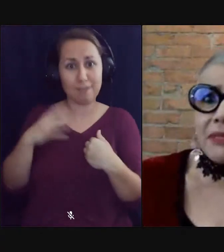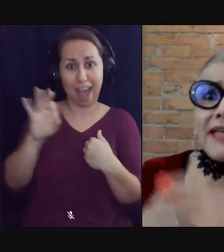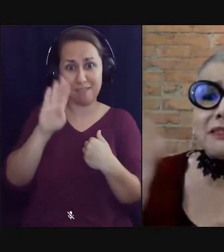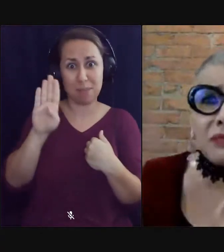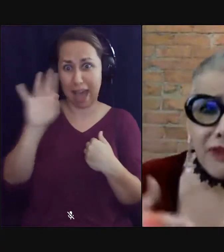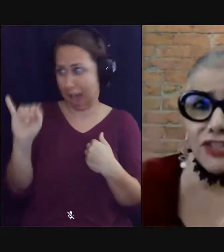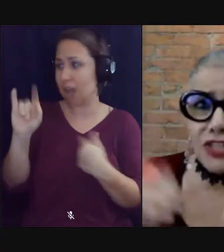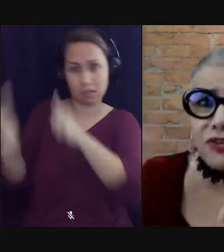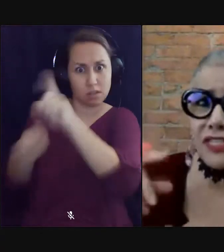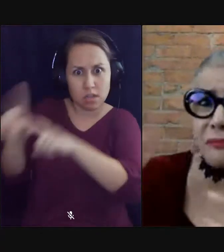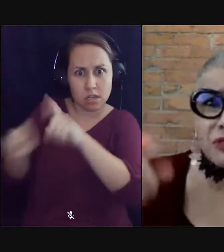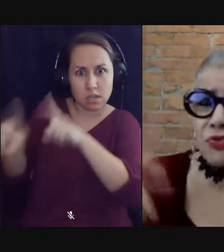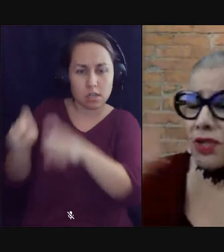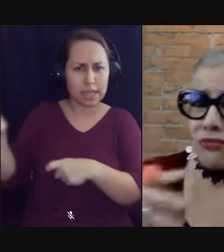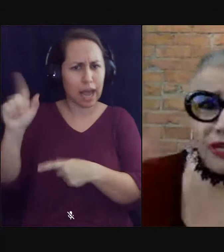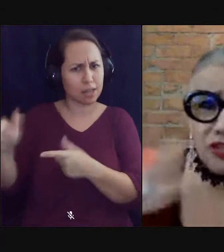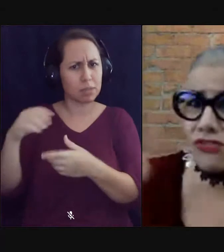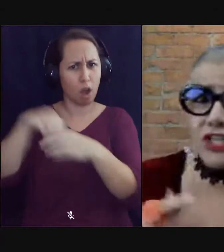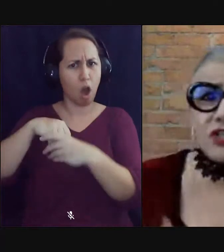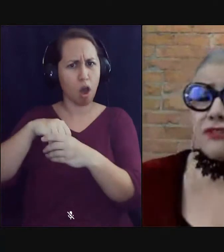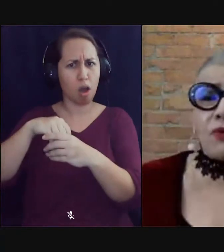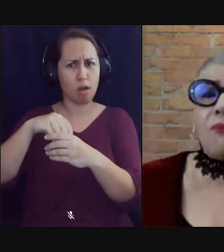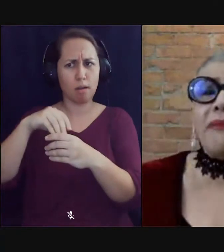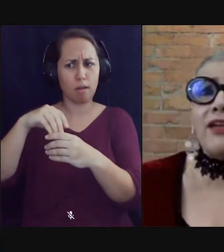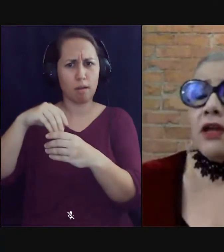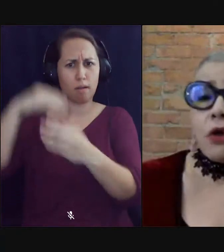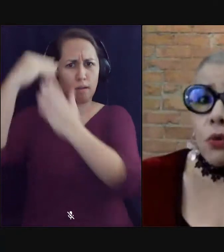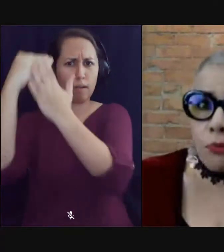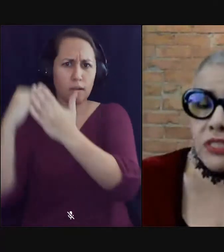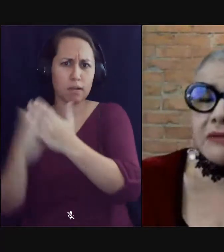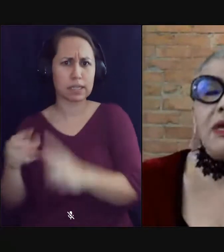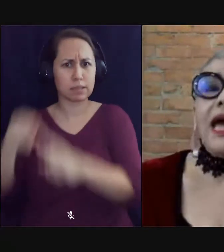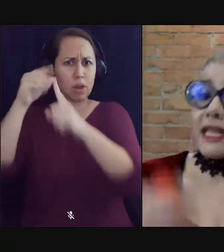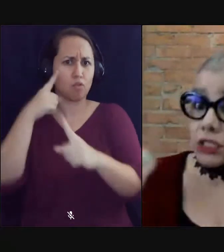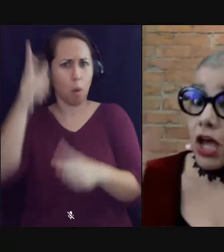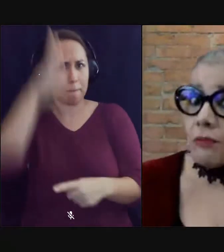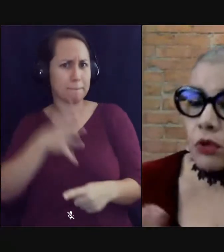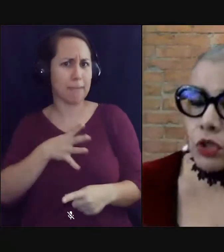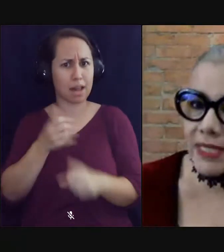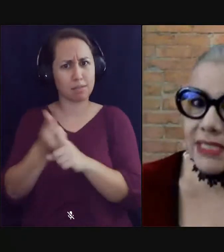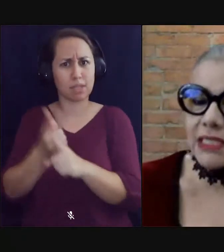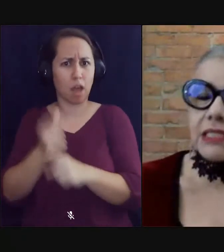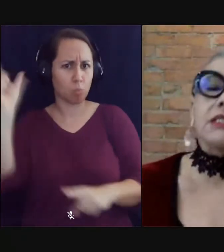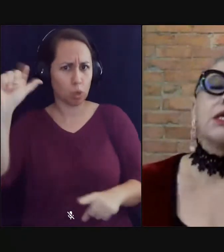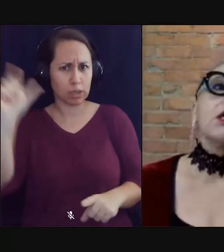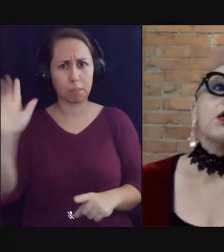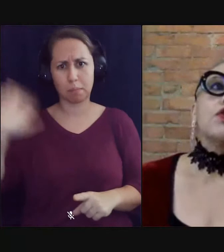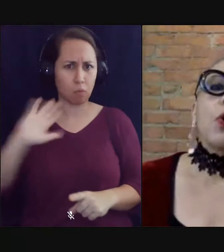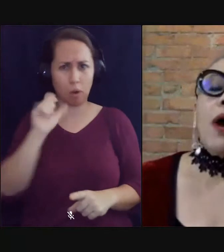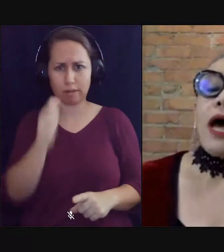interrogating him, and he had to be registered on this special registration for men who were Muslim and at the time not US